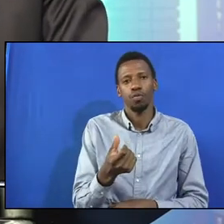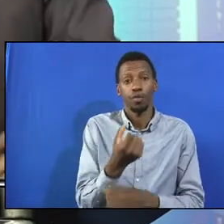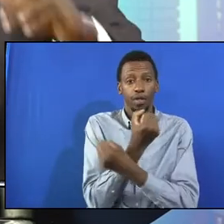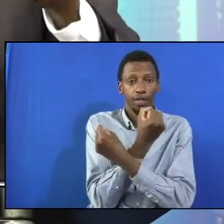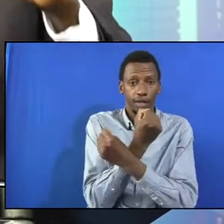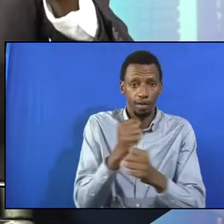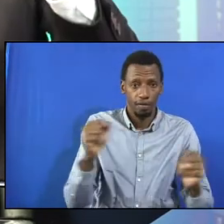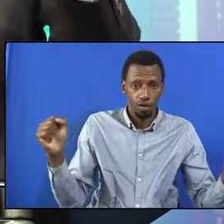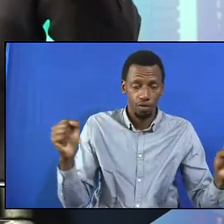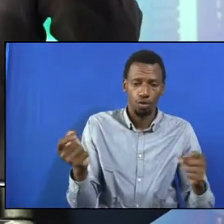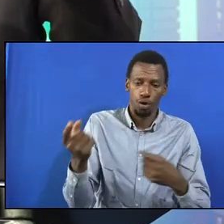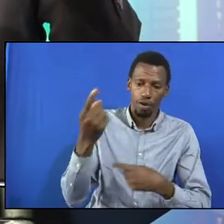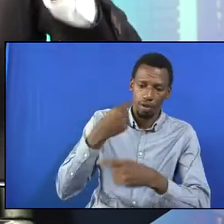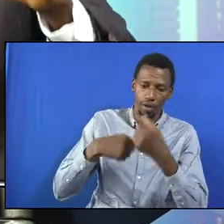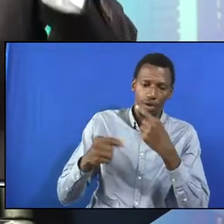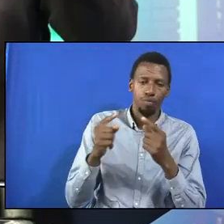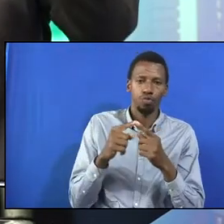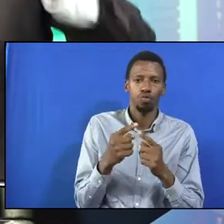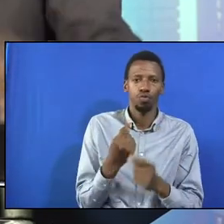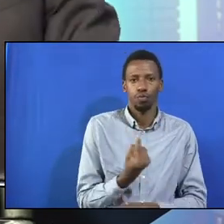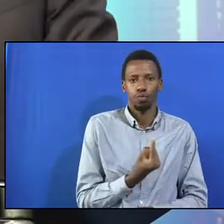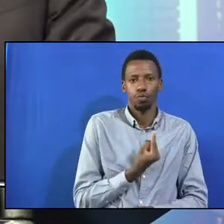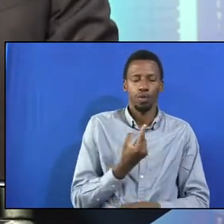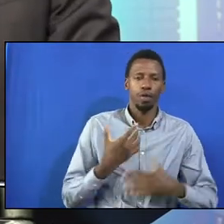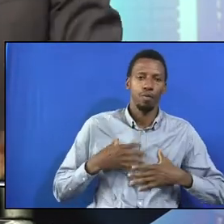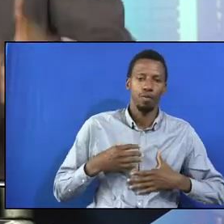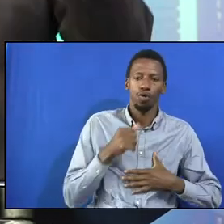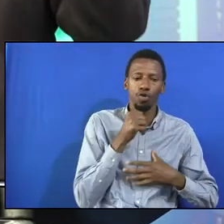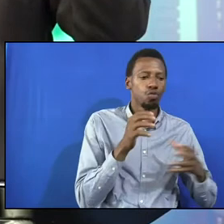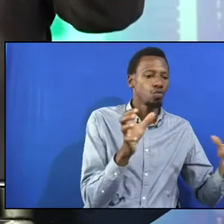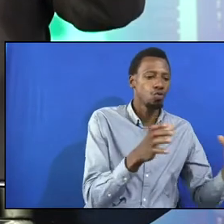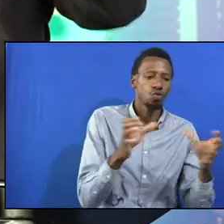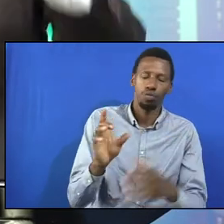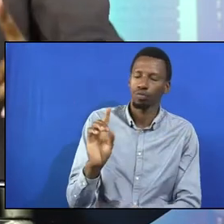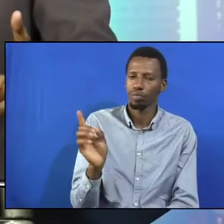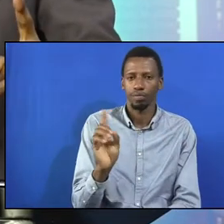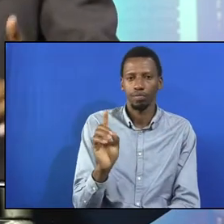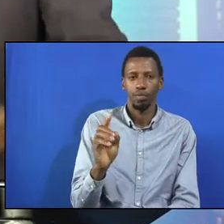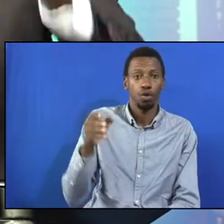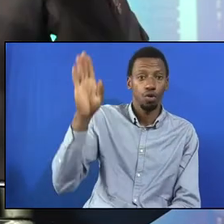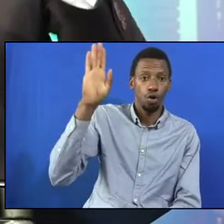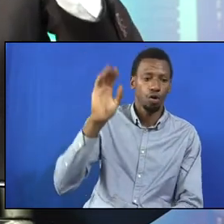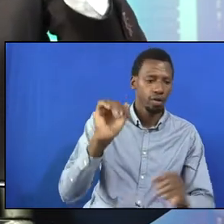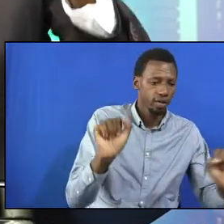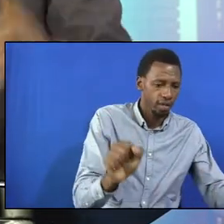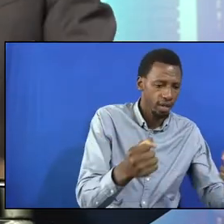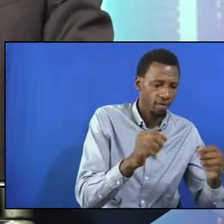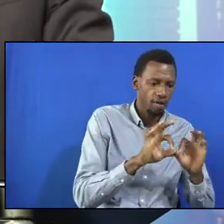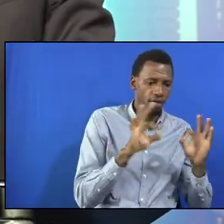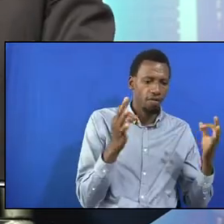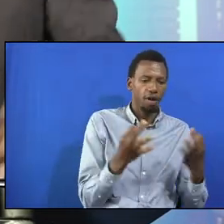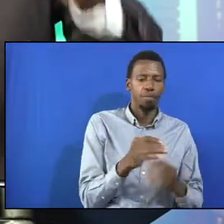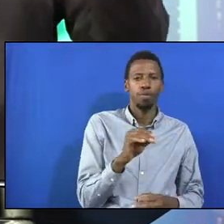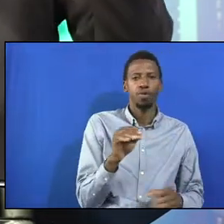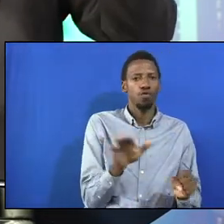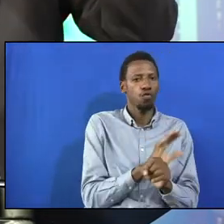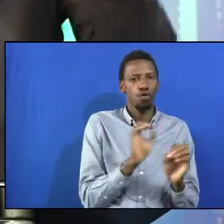Salvation comes to single individuals and not to groups. God does not save families, God saves